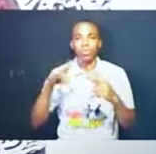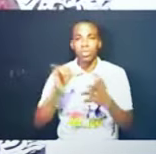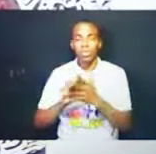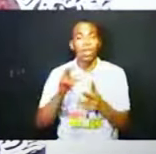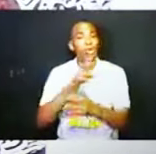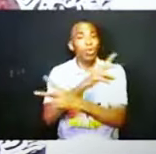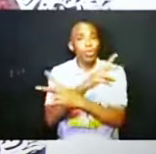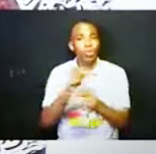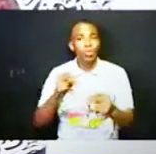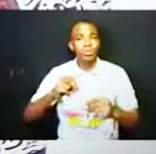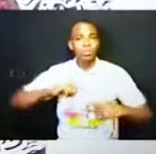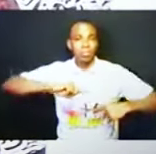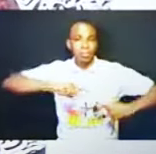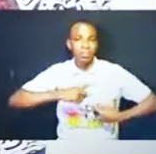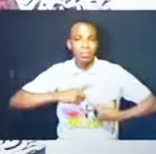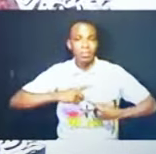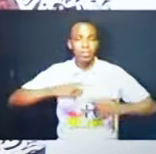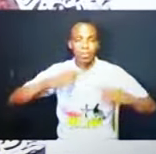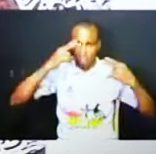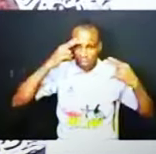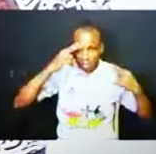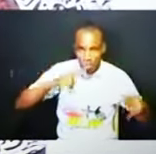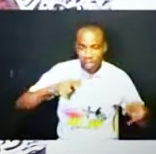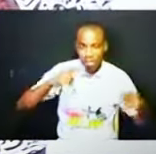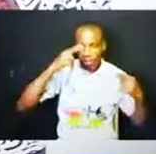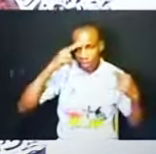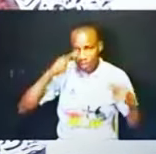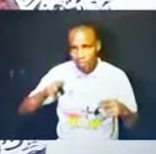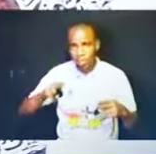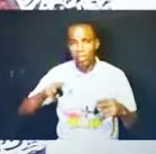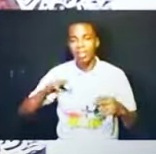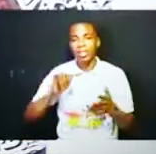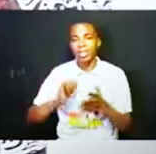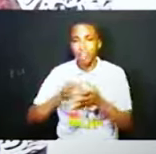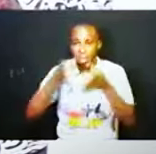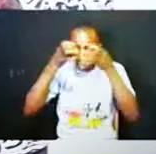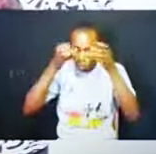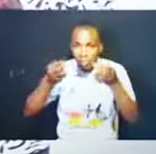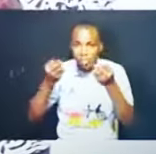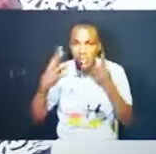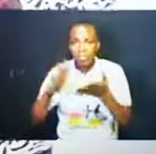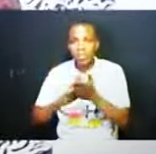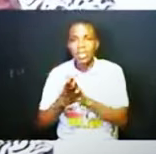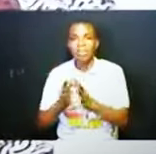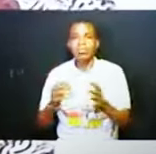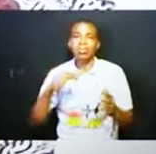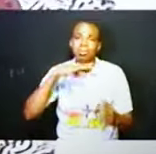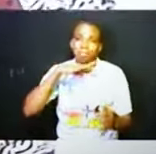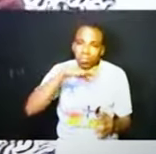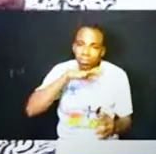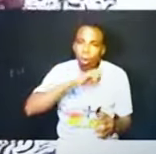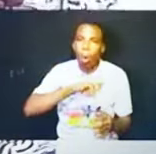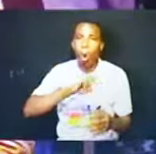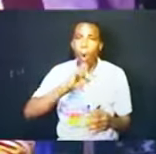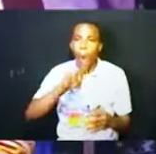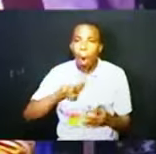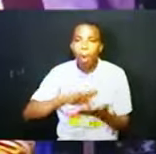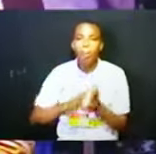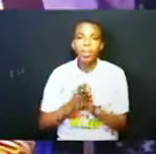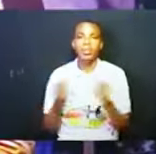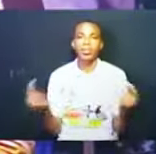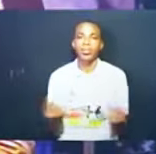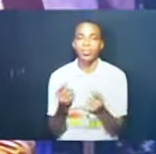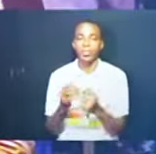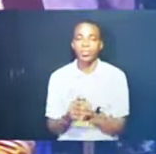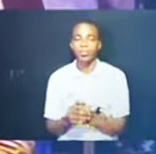trouble and defile many. Trust me, sir. Munche ye na obi and free